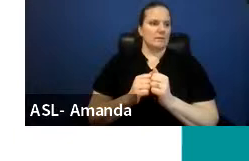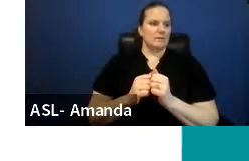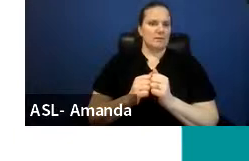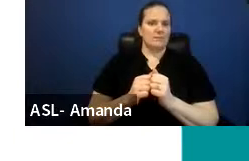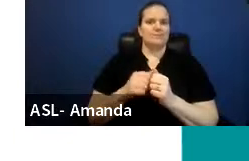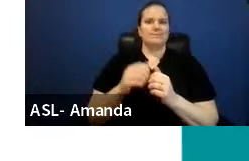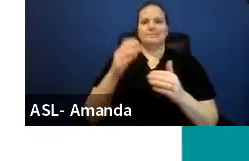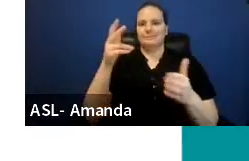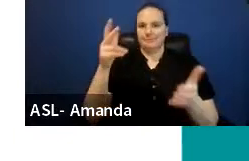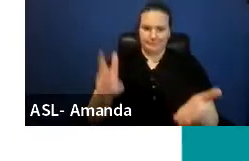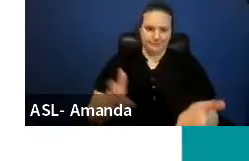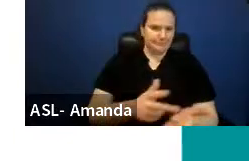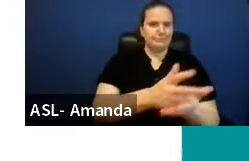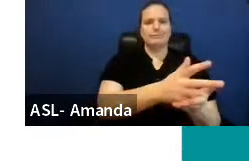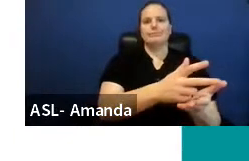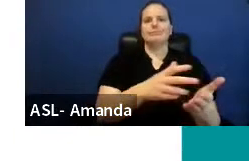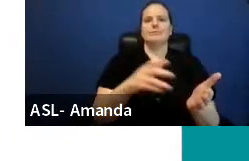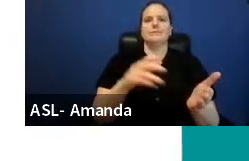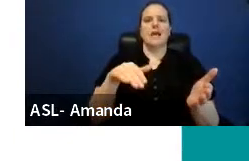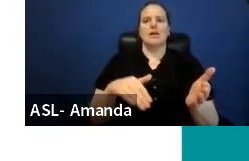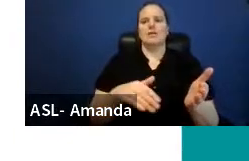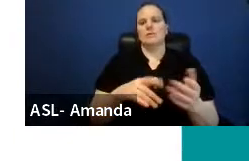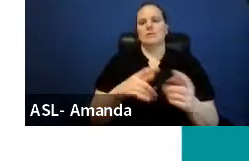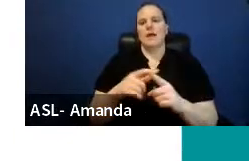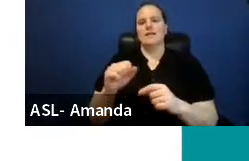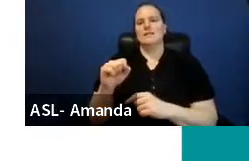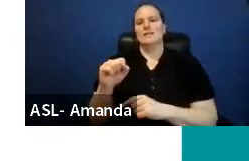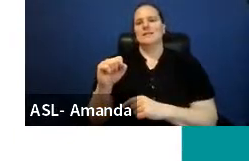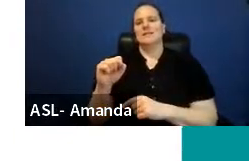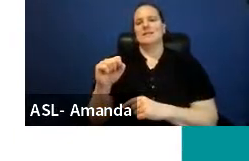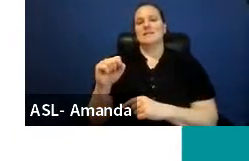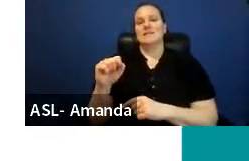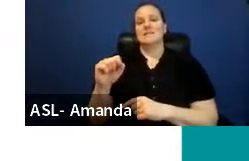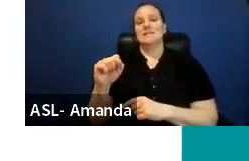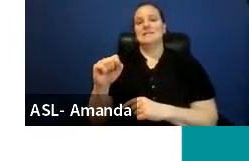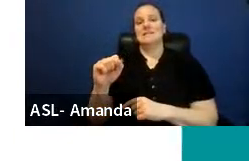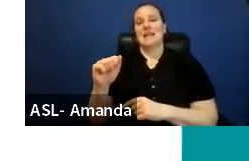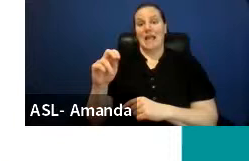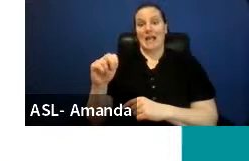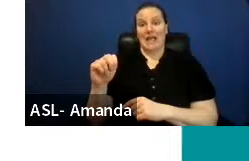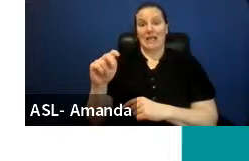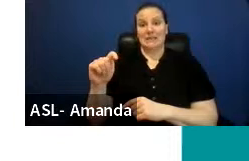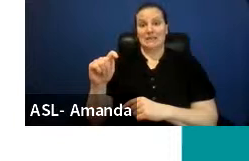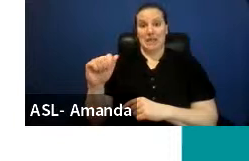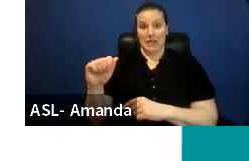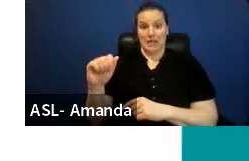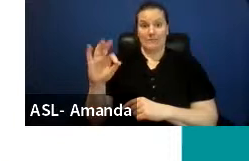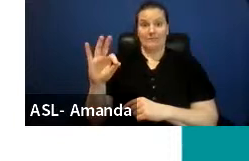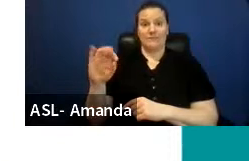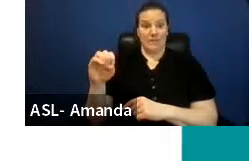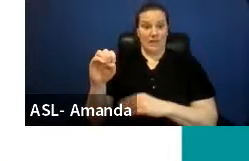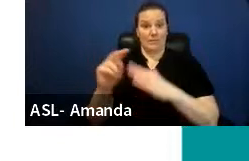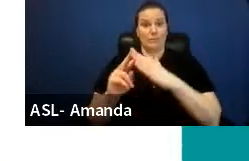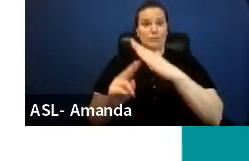downstream Burlington Northern Santa Fe Bridge. And what we've done to look at